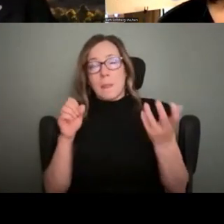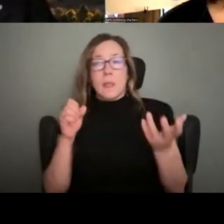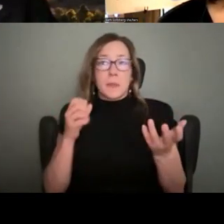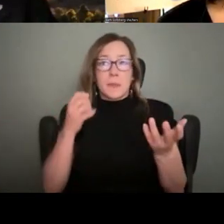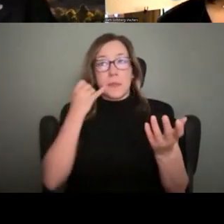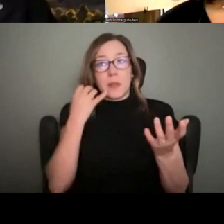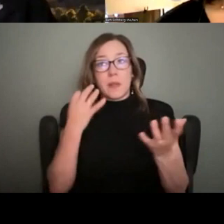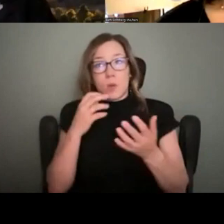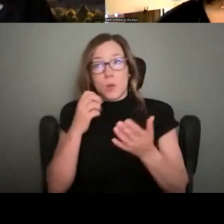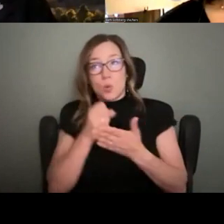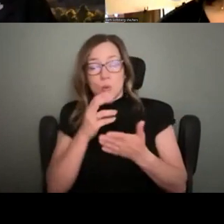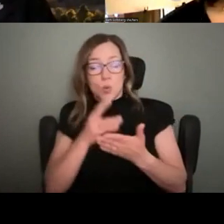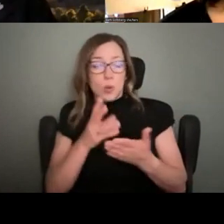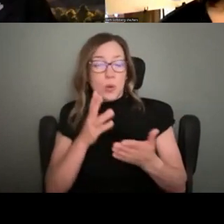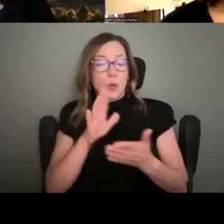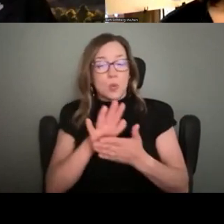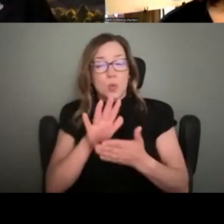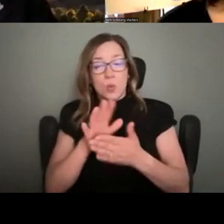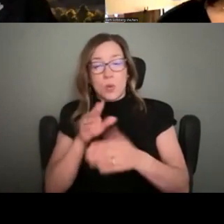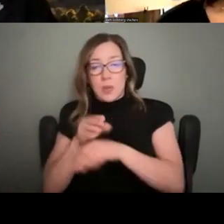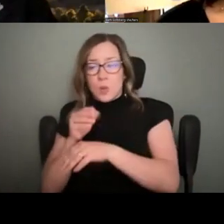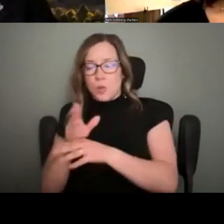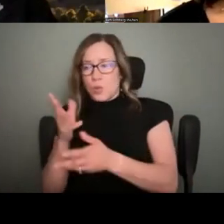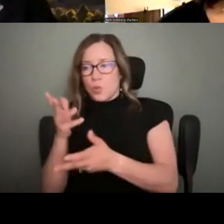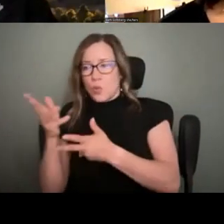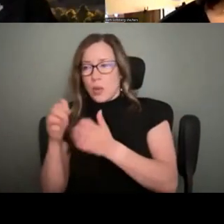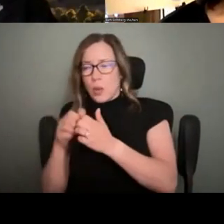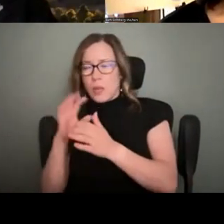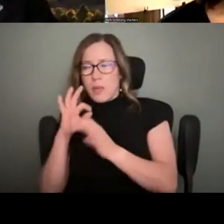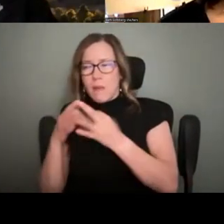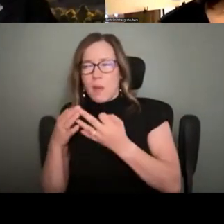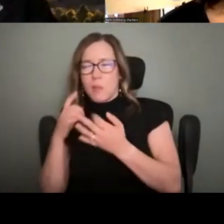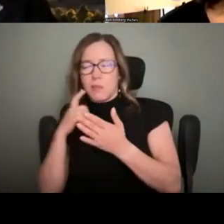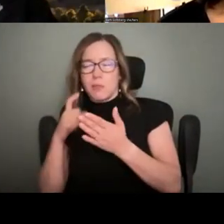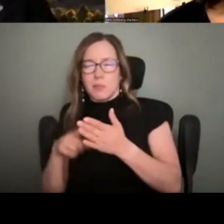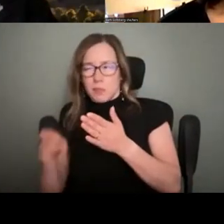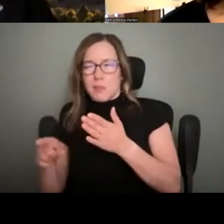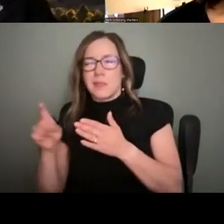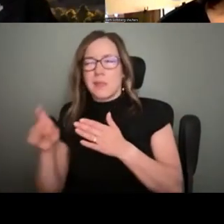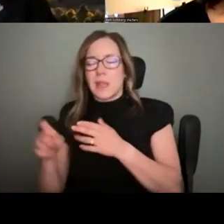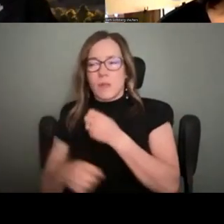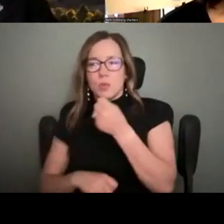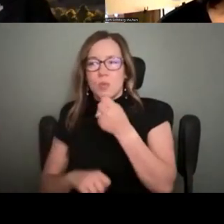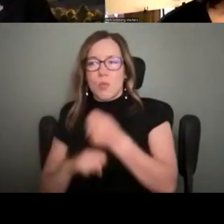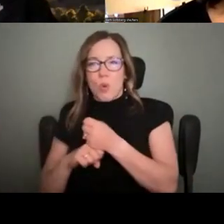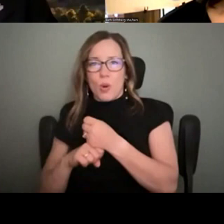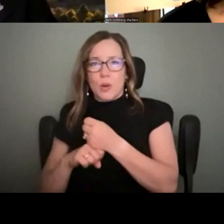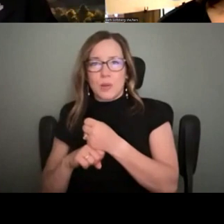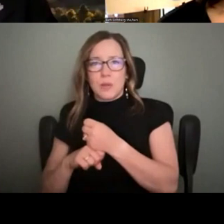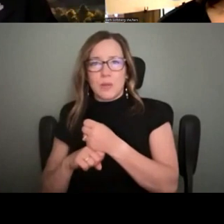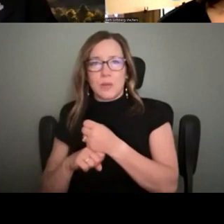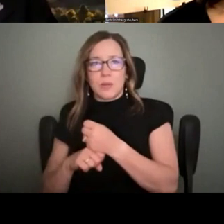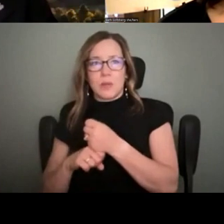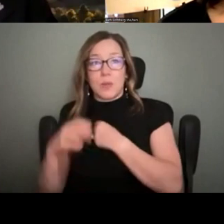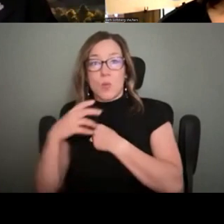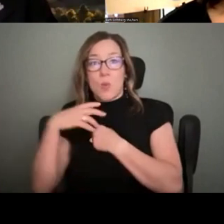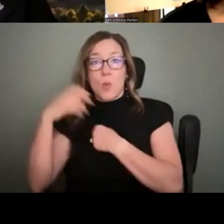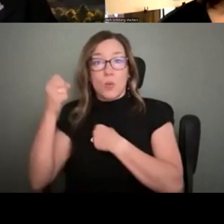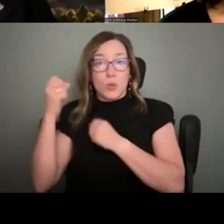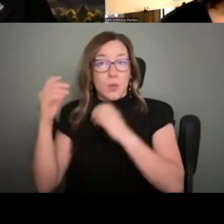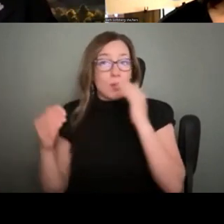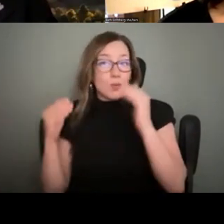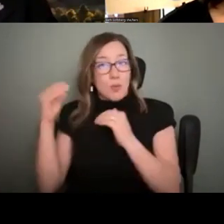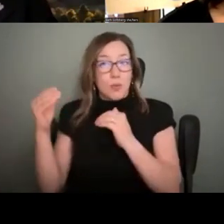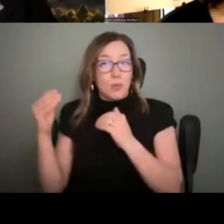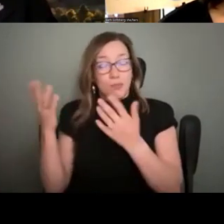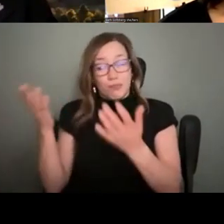the school counselor is working with a family and can see that there's a need for support for an older adult, then